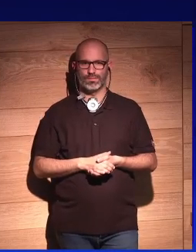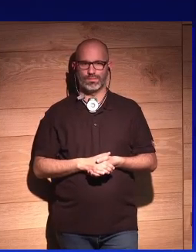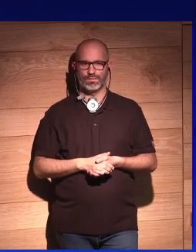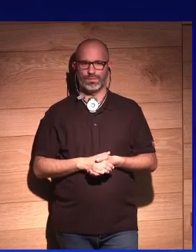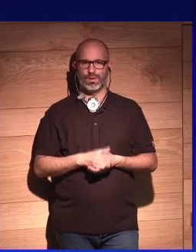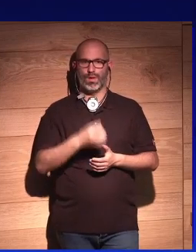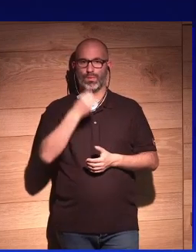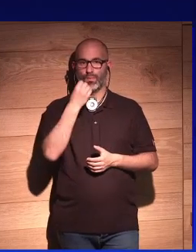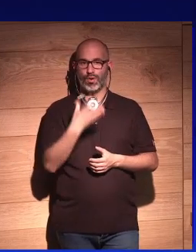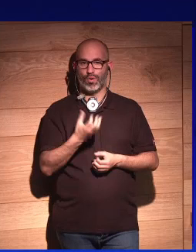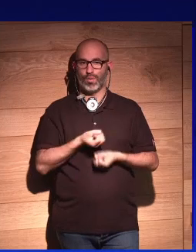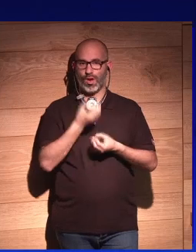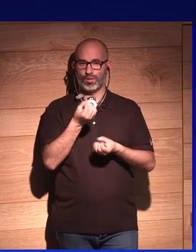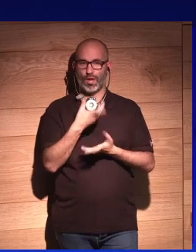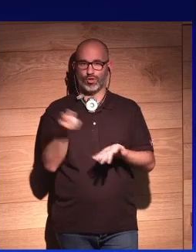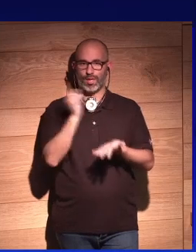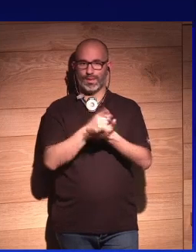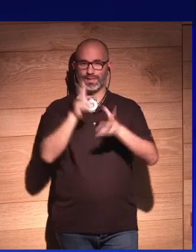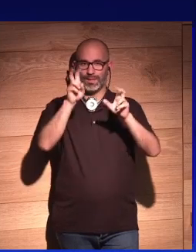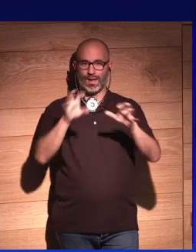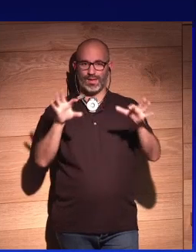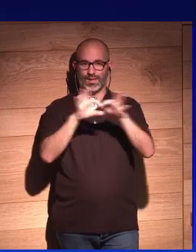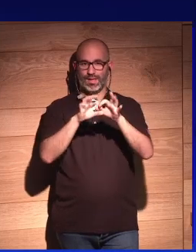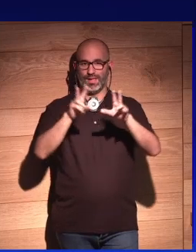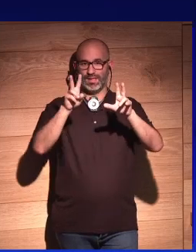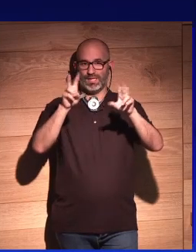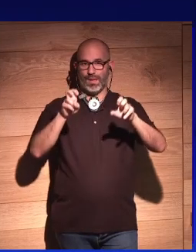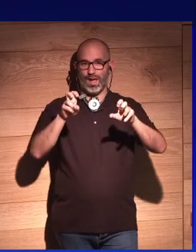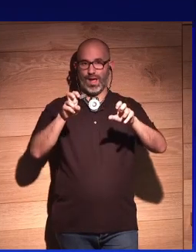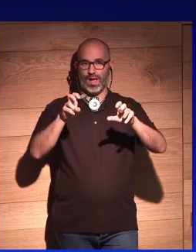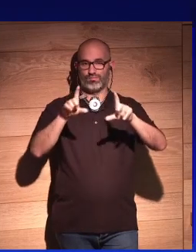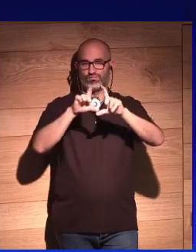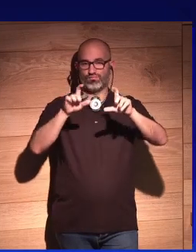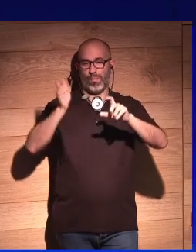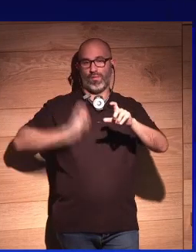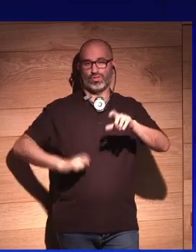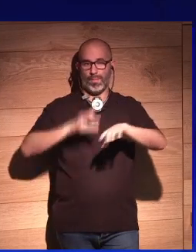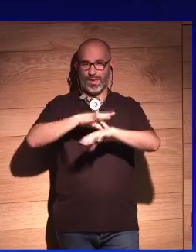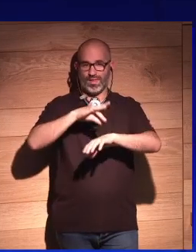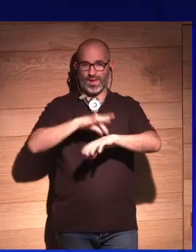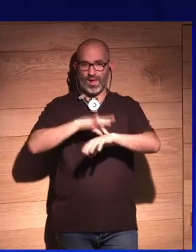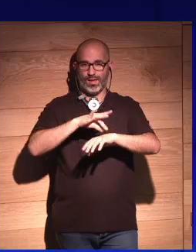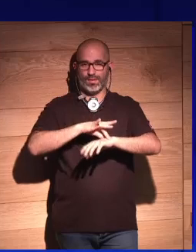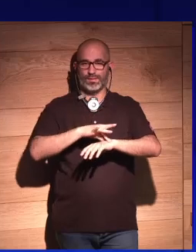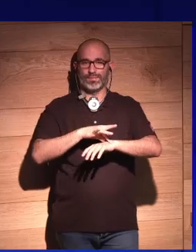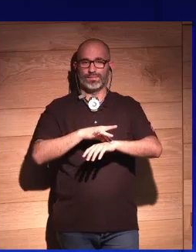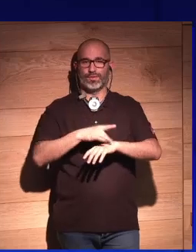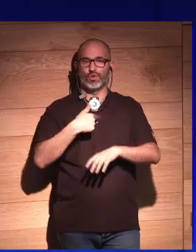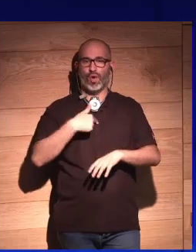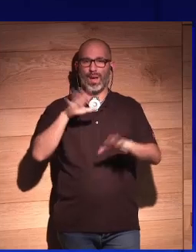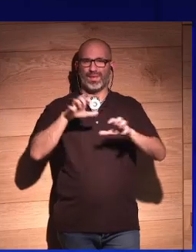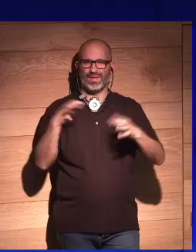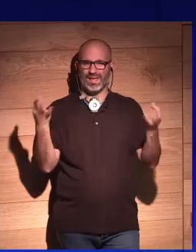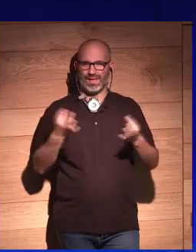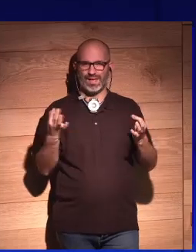field, and some. I learned that we mainly